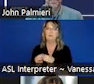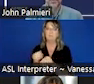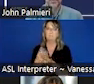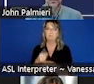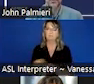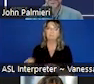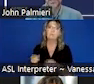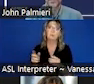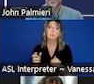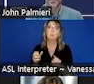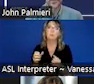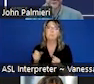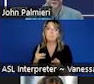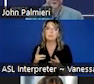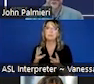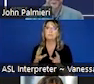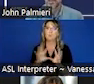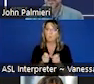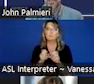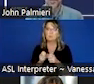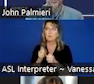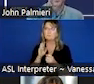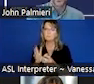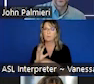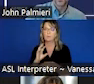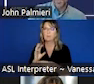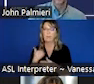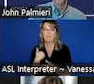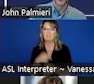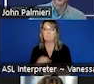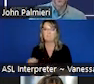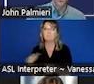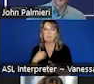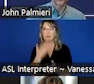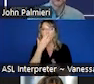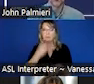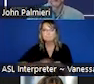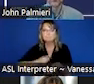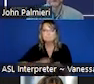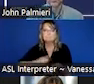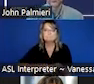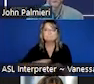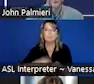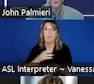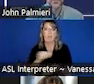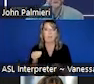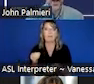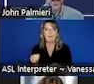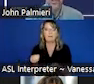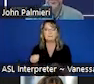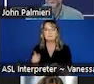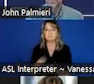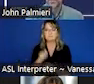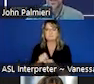many sessions that are planned that I think will provide some rich discussion and optimally some specific steps